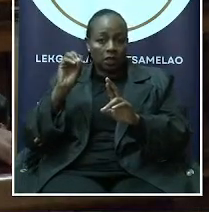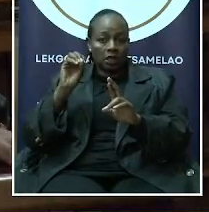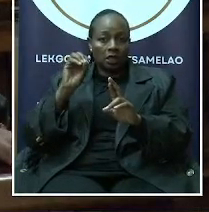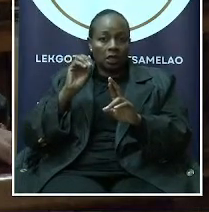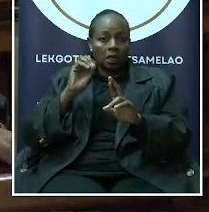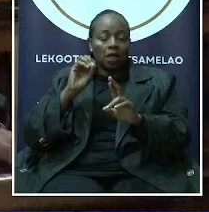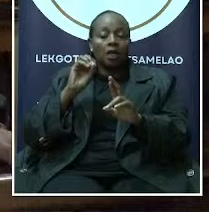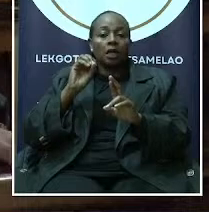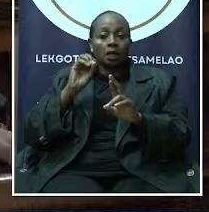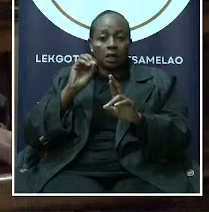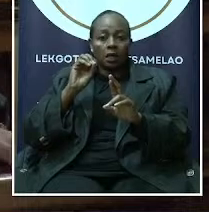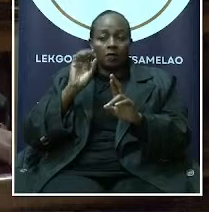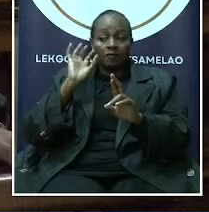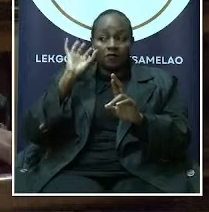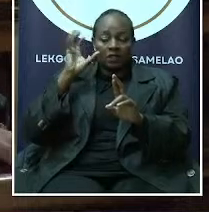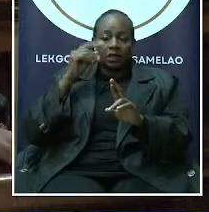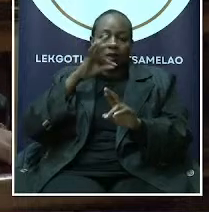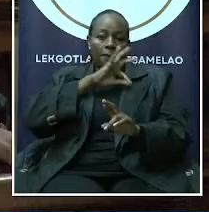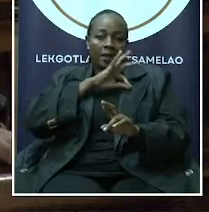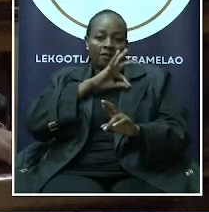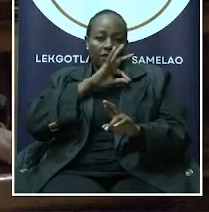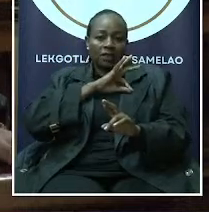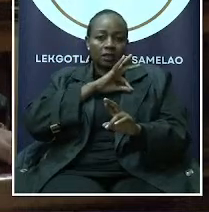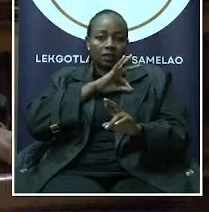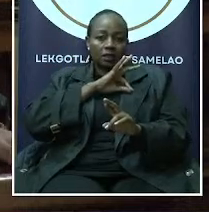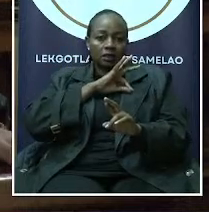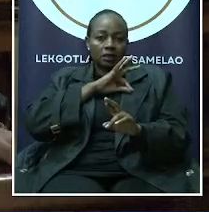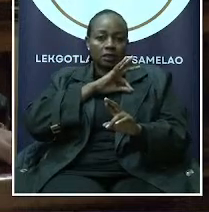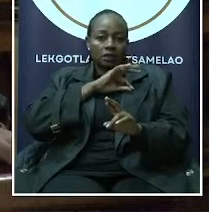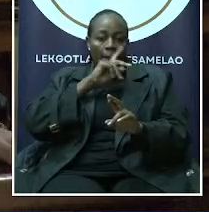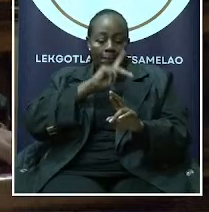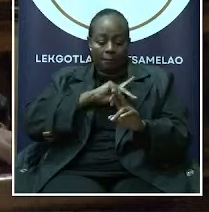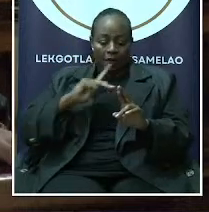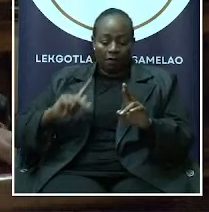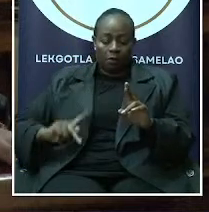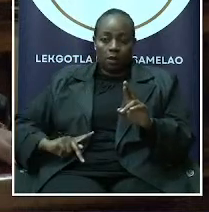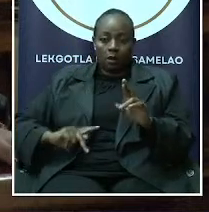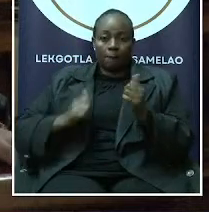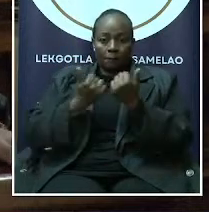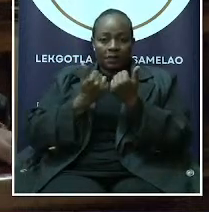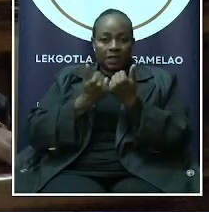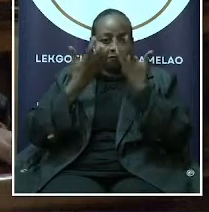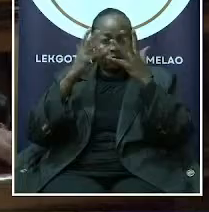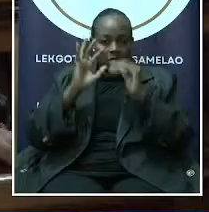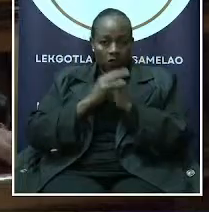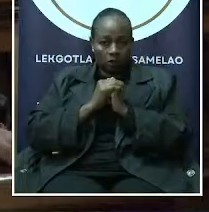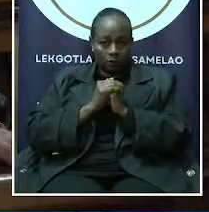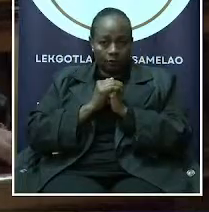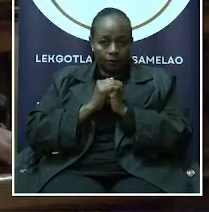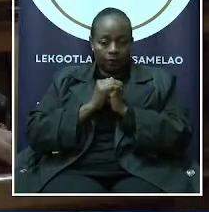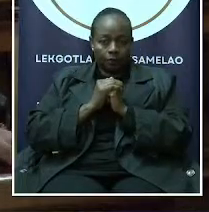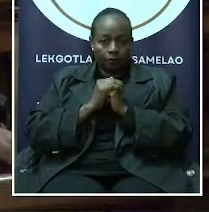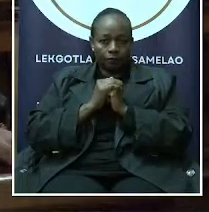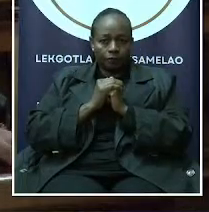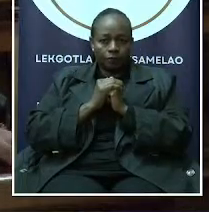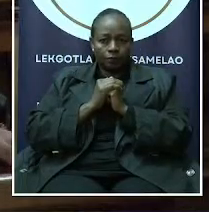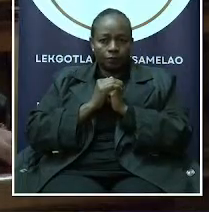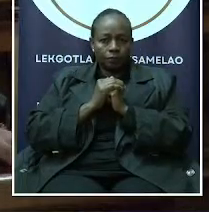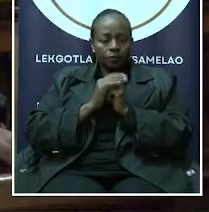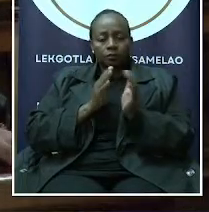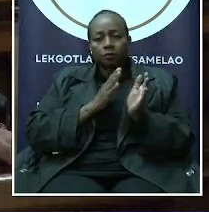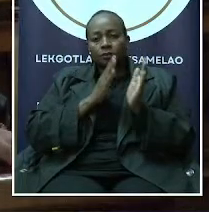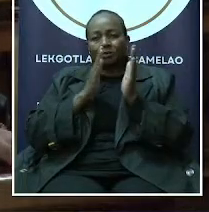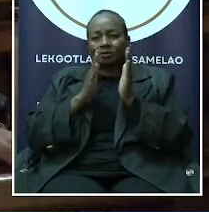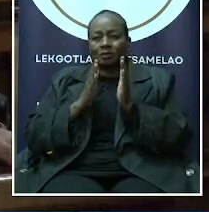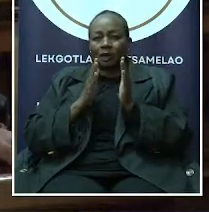province benefited from the Free State Premier's bursary. Now, to get